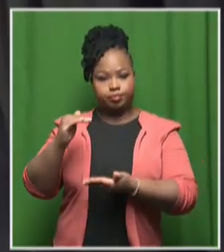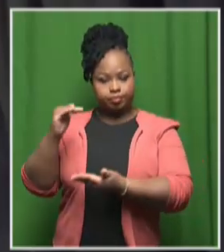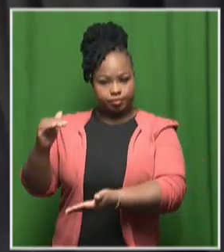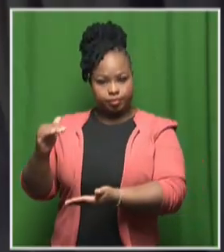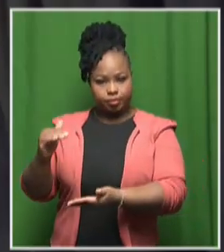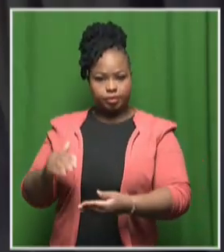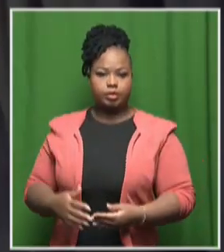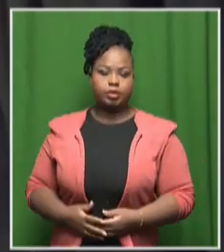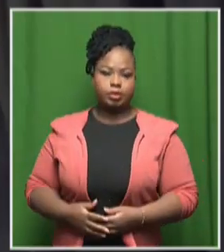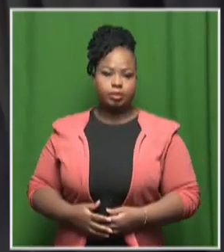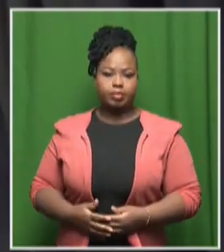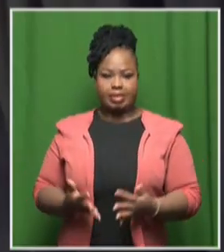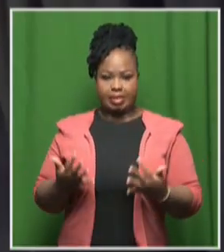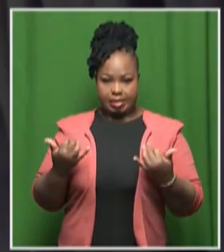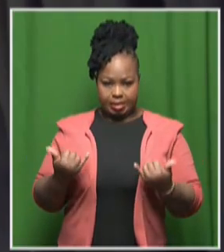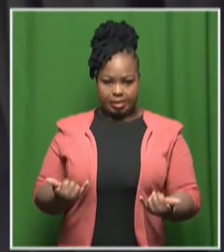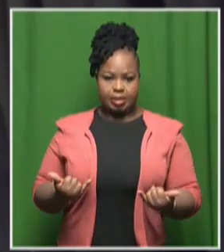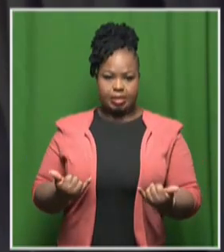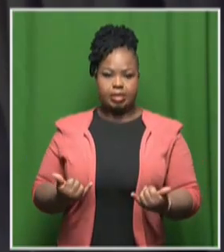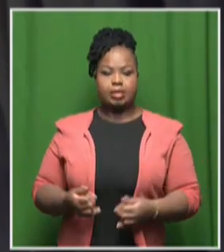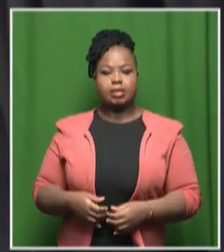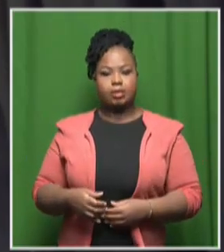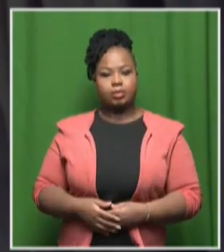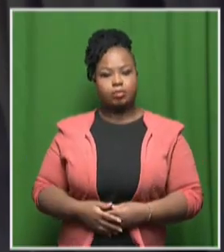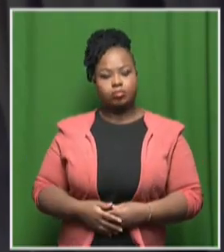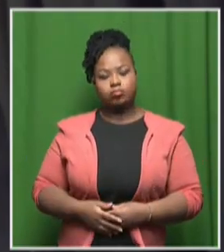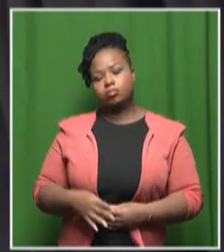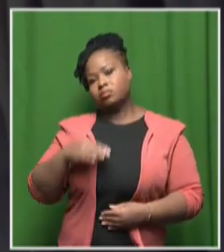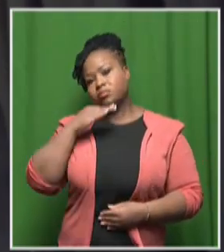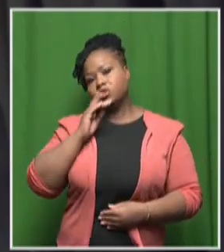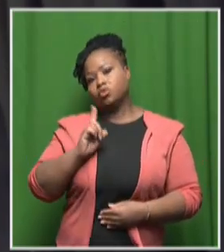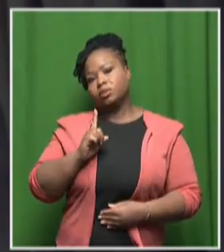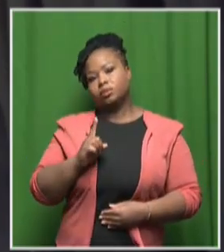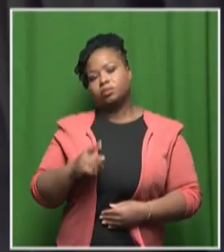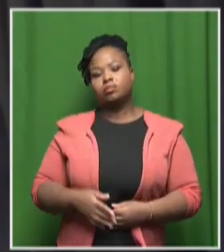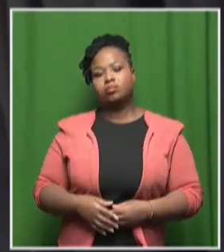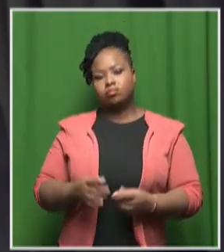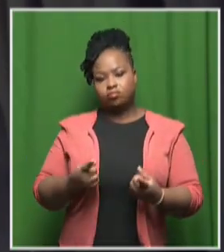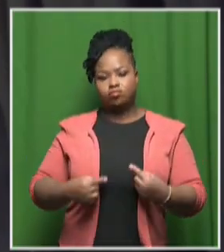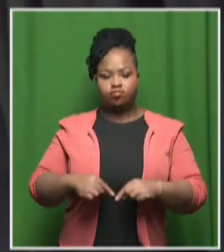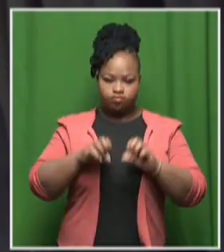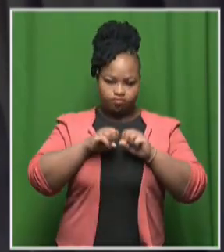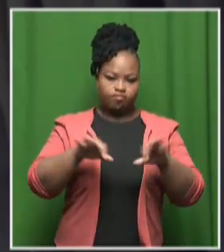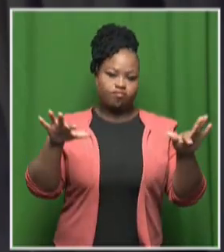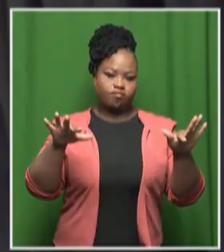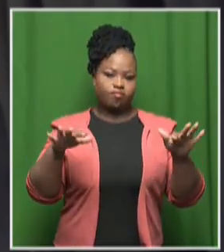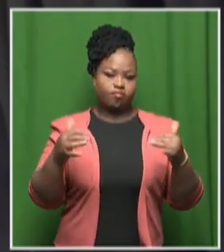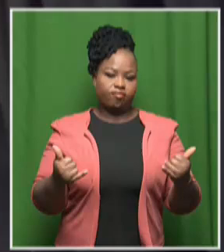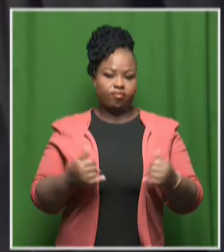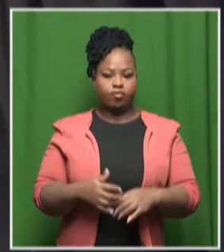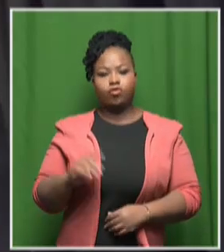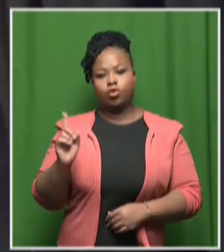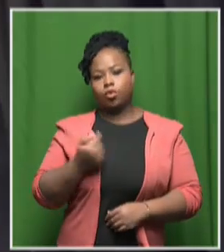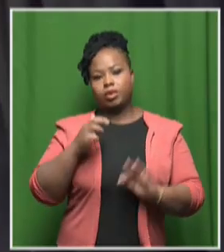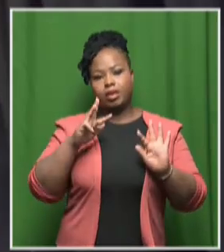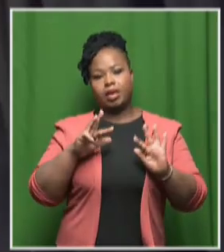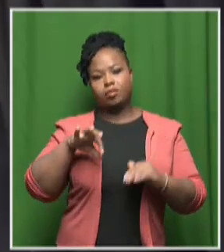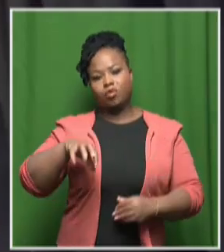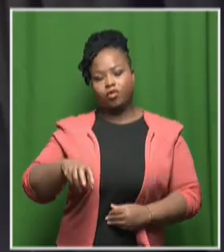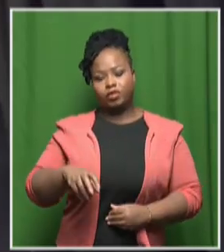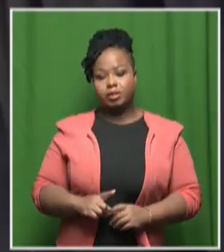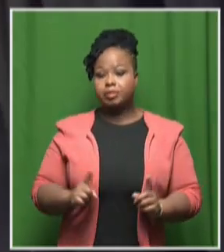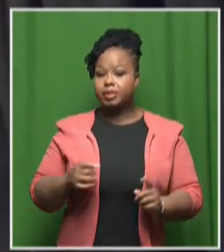termed our pilot. So now this launch means we are rolling out countrywide. But I want to stress out,